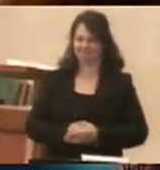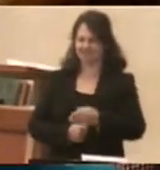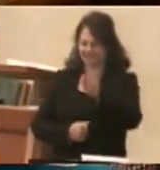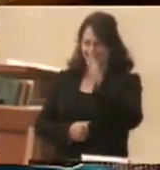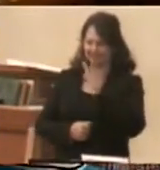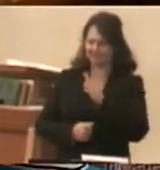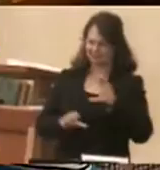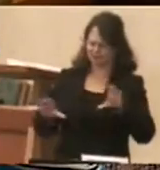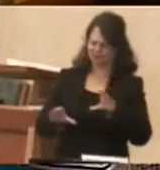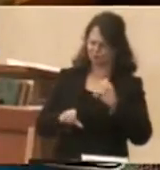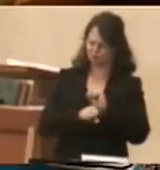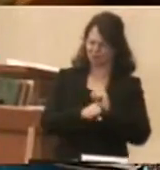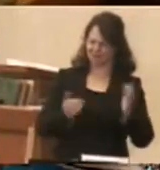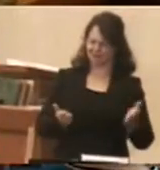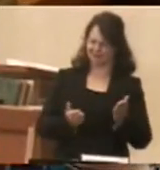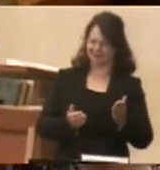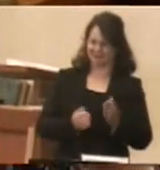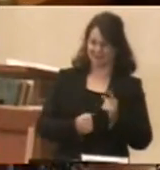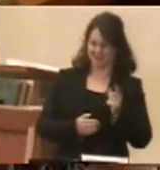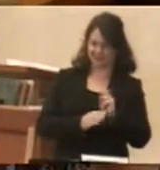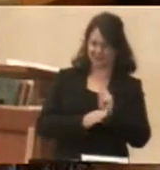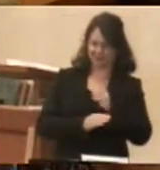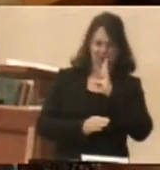here, and he uses water, yes?